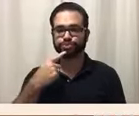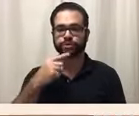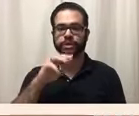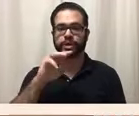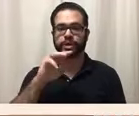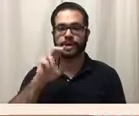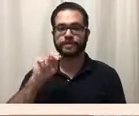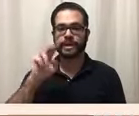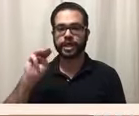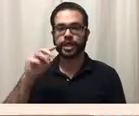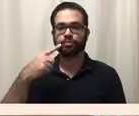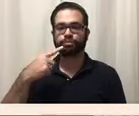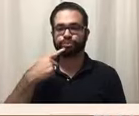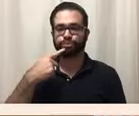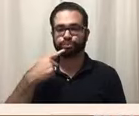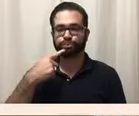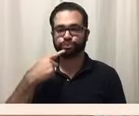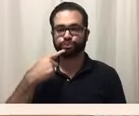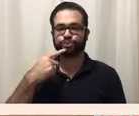Eminem,